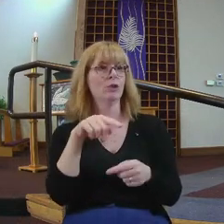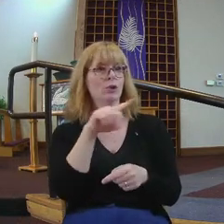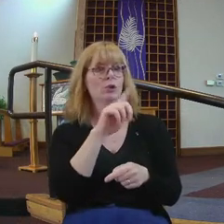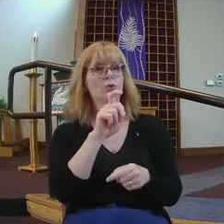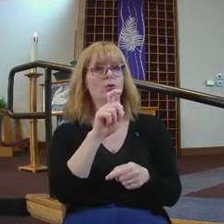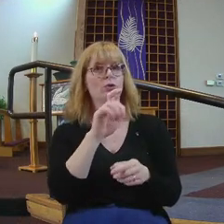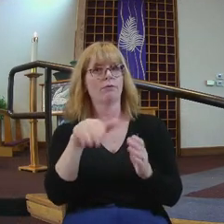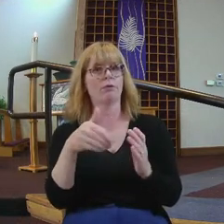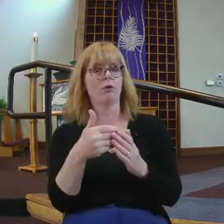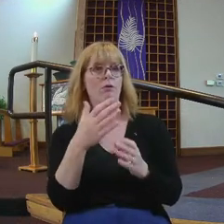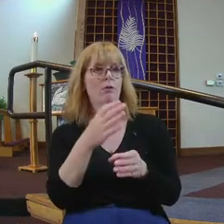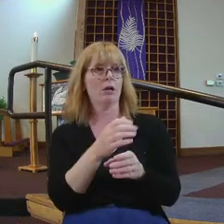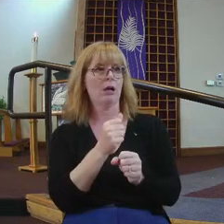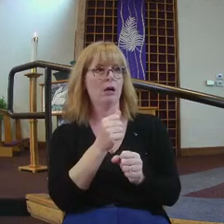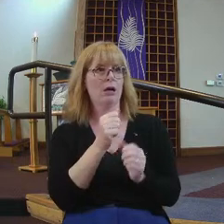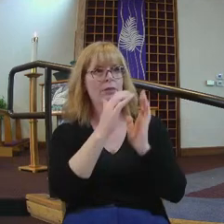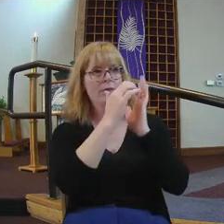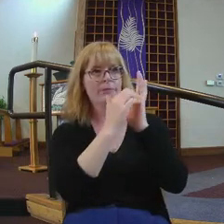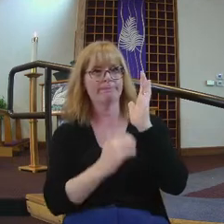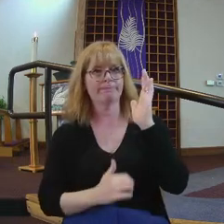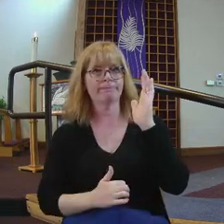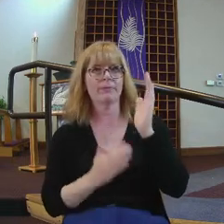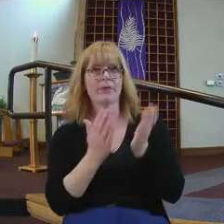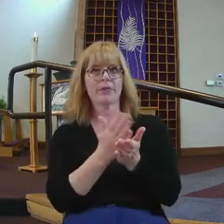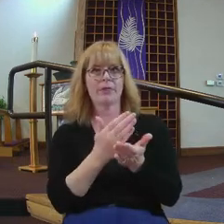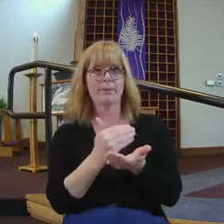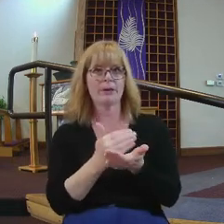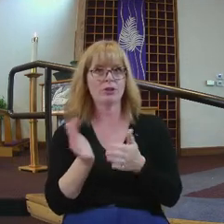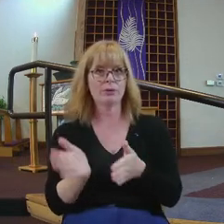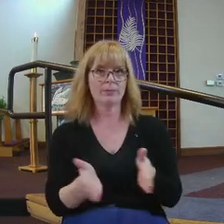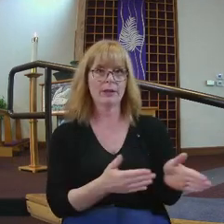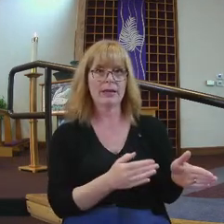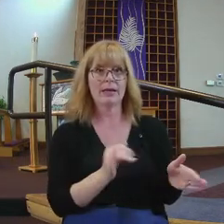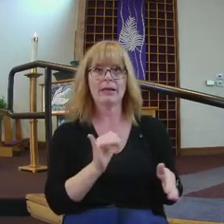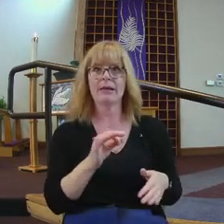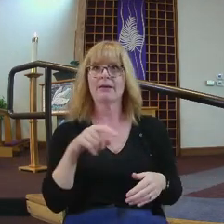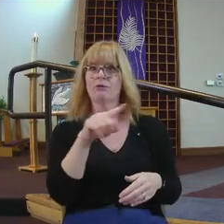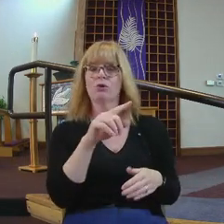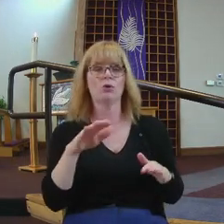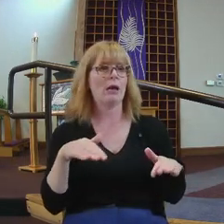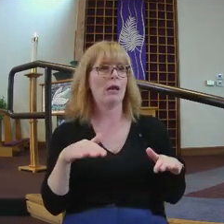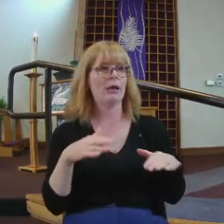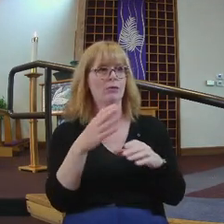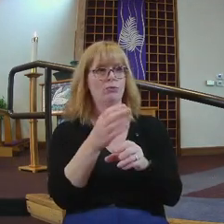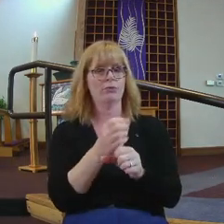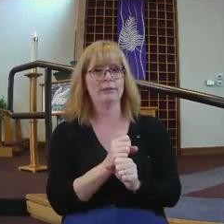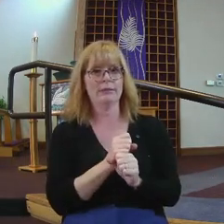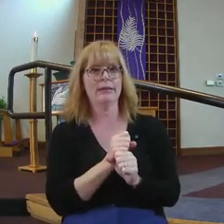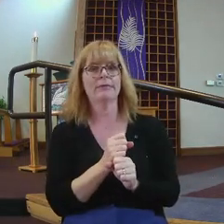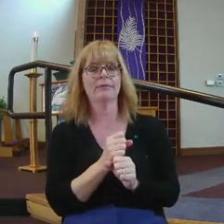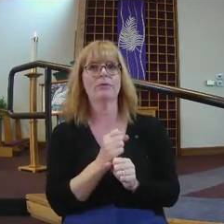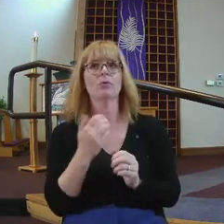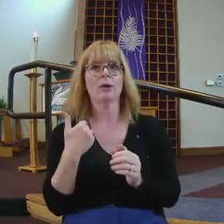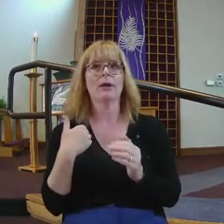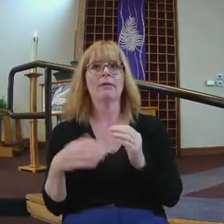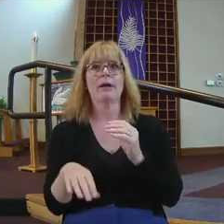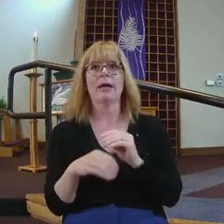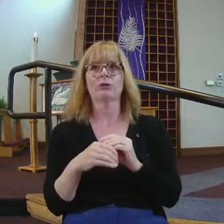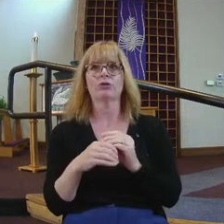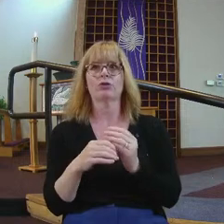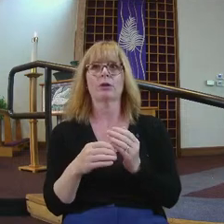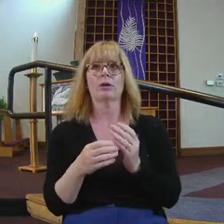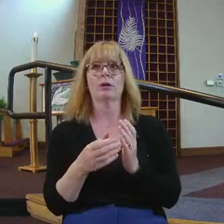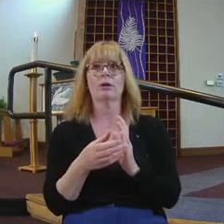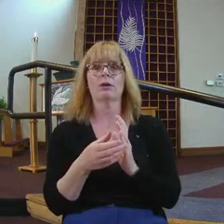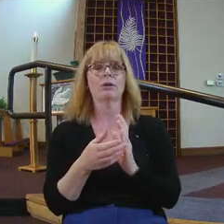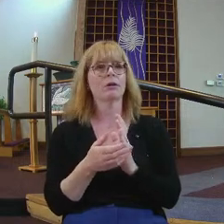spending plan in the mail, but if we manage to miss you, our ushers have extra copies that we can give you now. If you can just